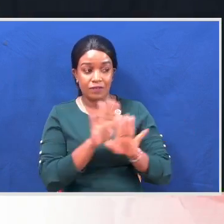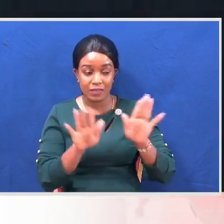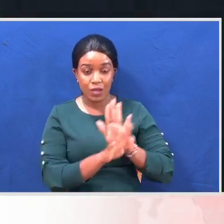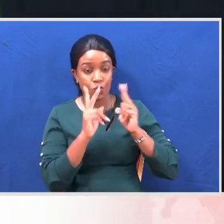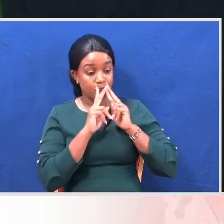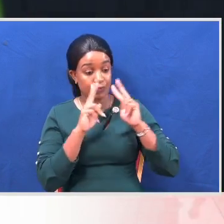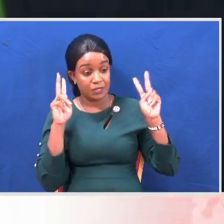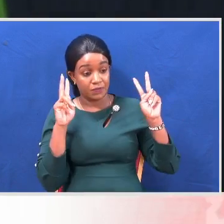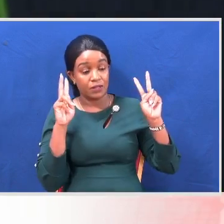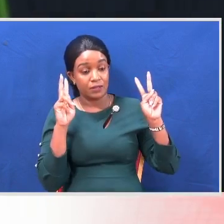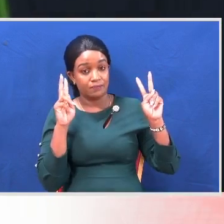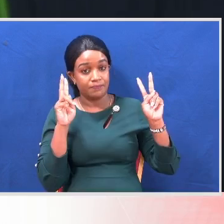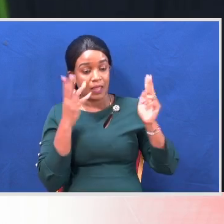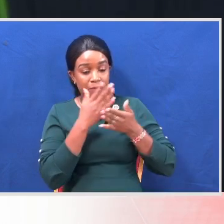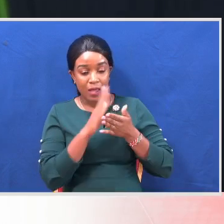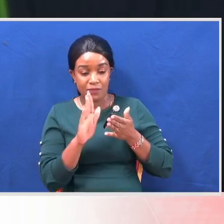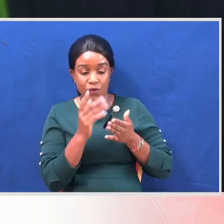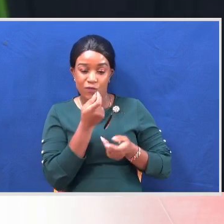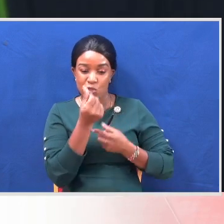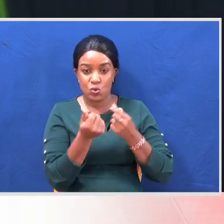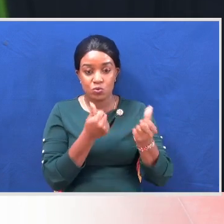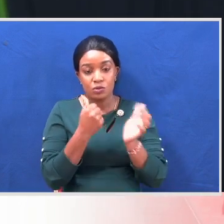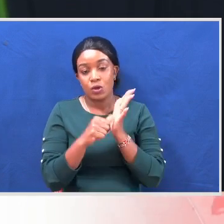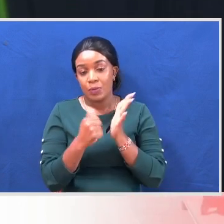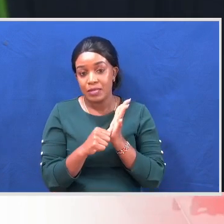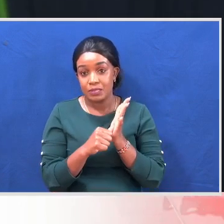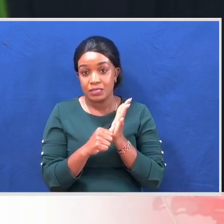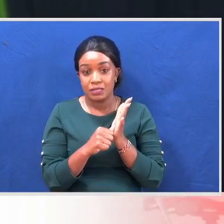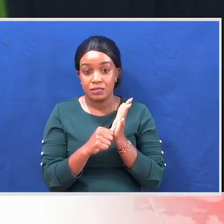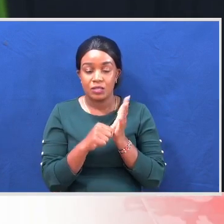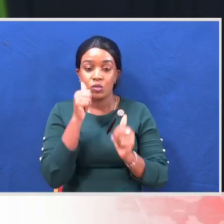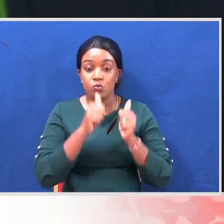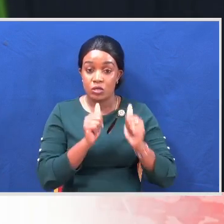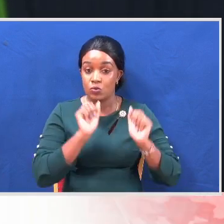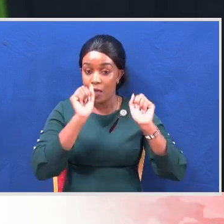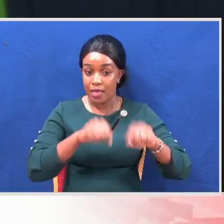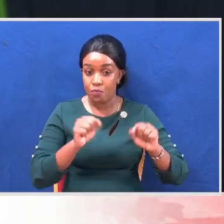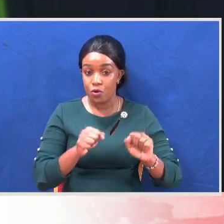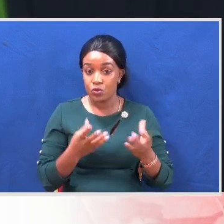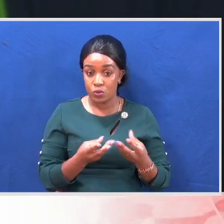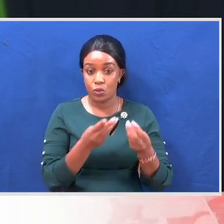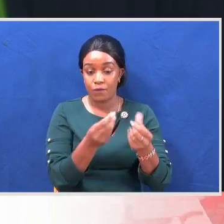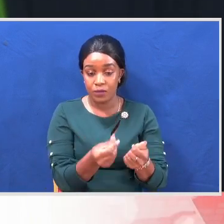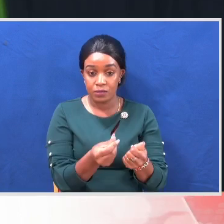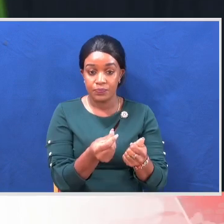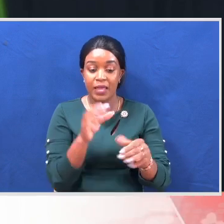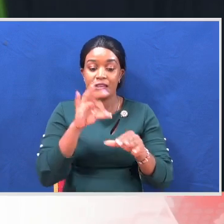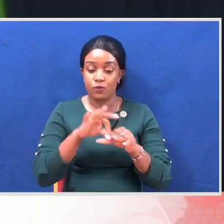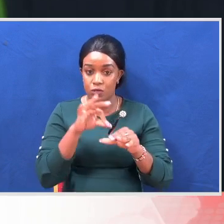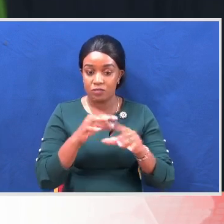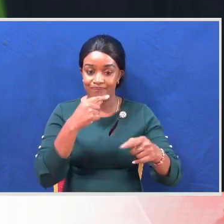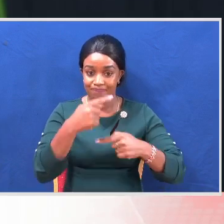apart from a few incidents here and there, which we were able to intervene, and voting